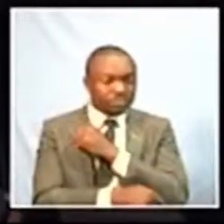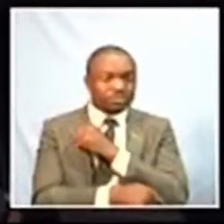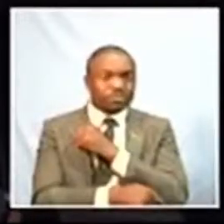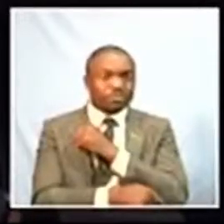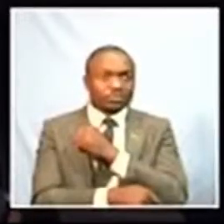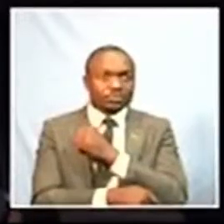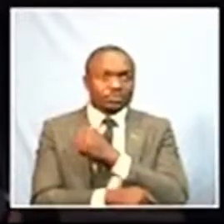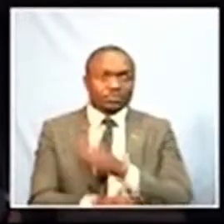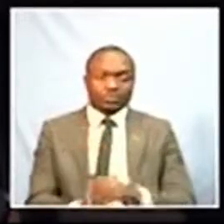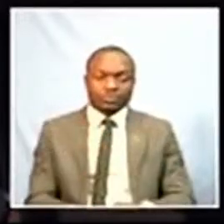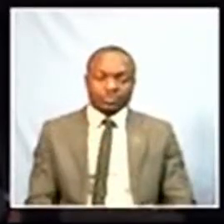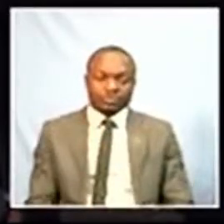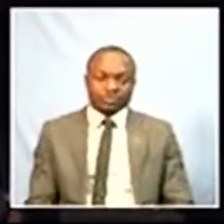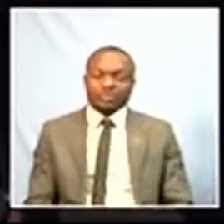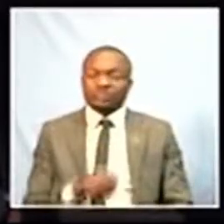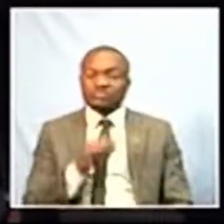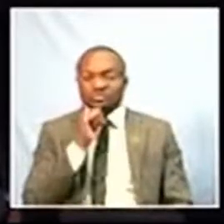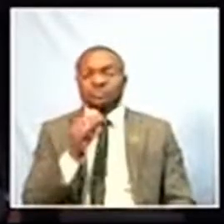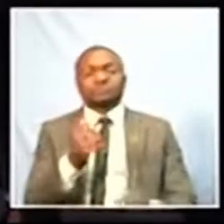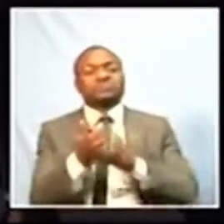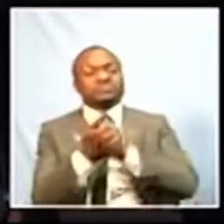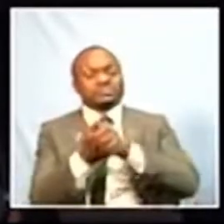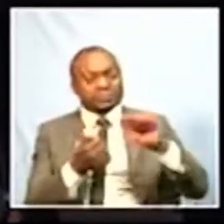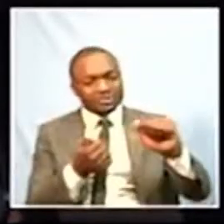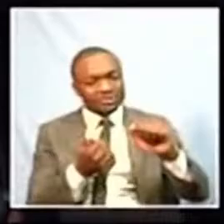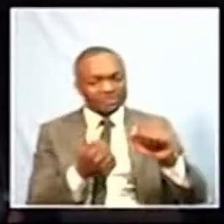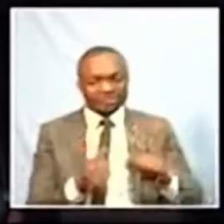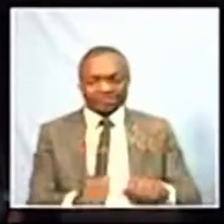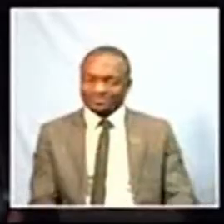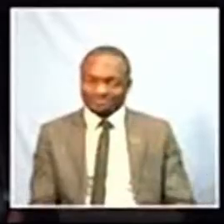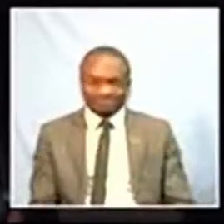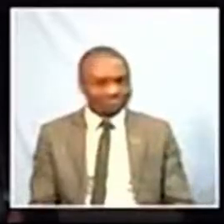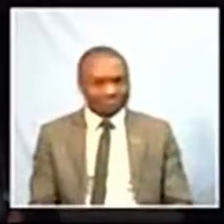so it's not far beyond you are talking of